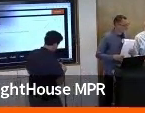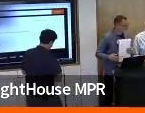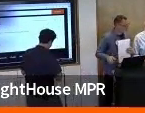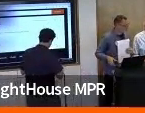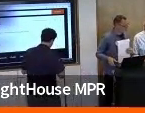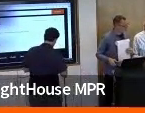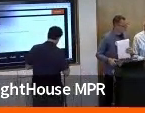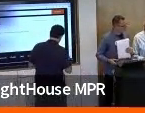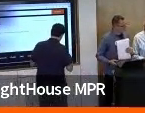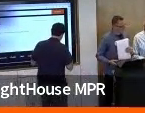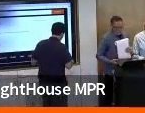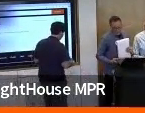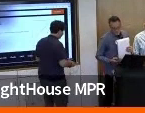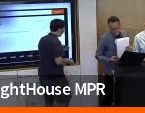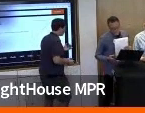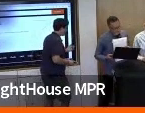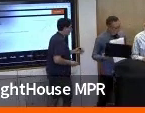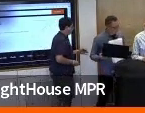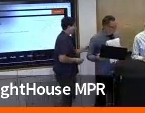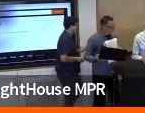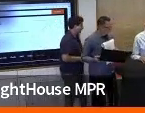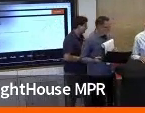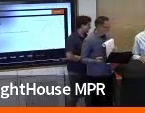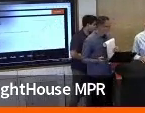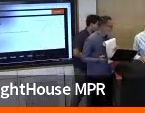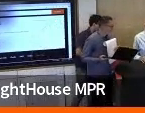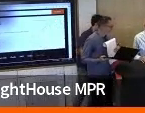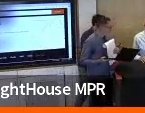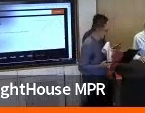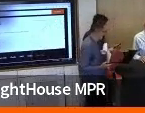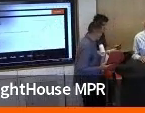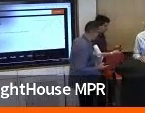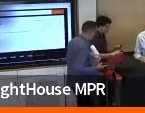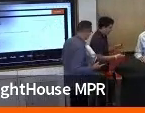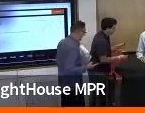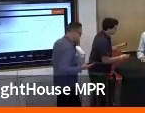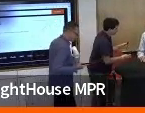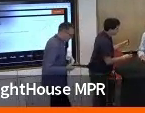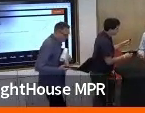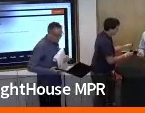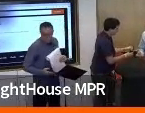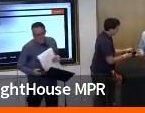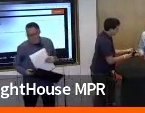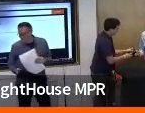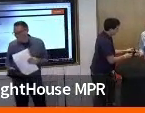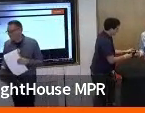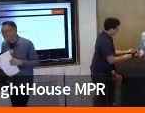and guiding us in our map pursuits. So, Jerry. I'm going to give you a lavalier.